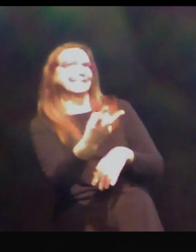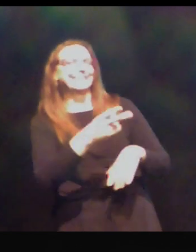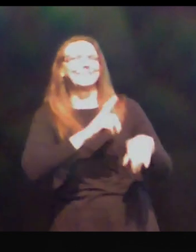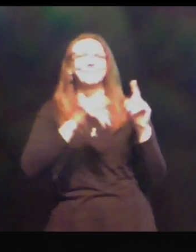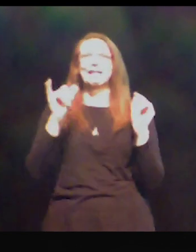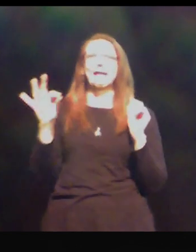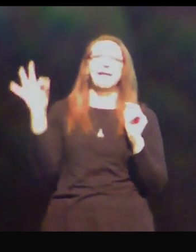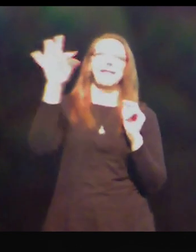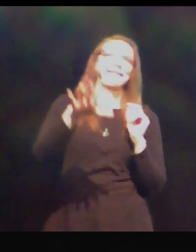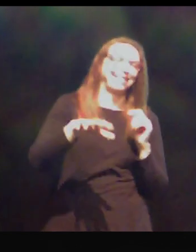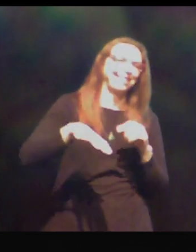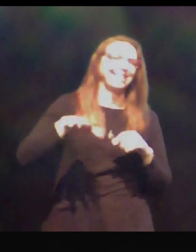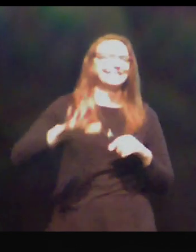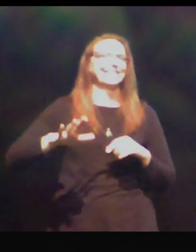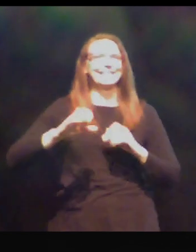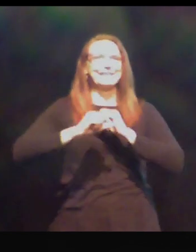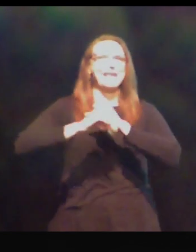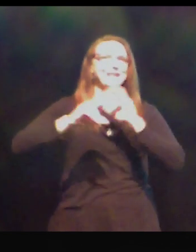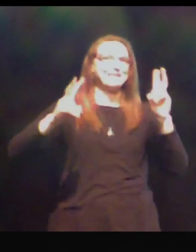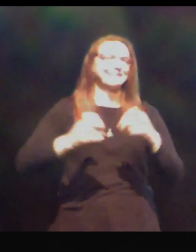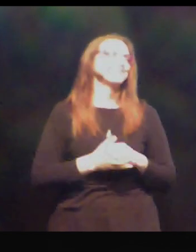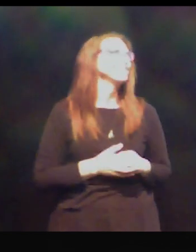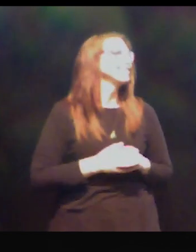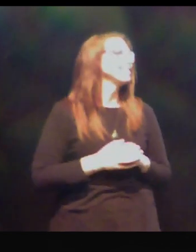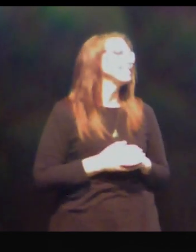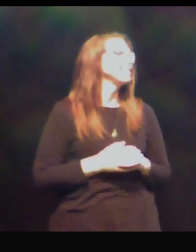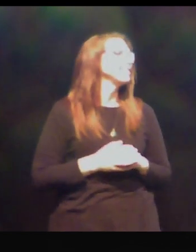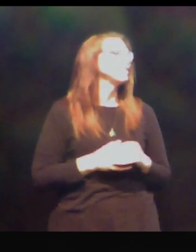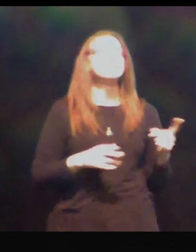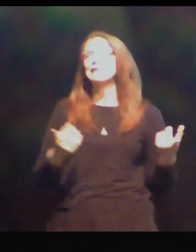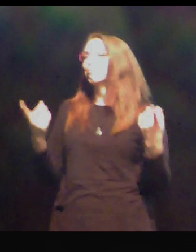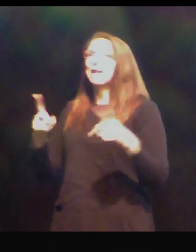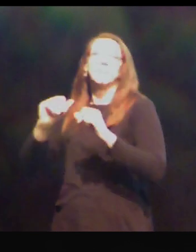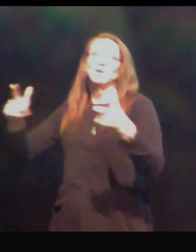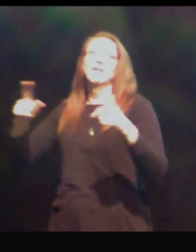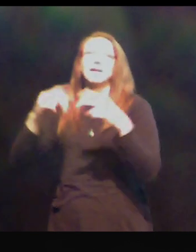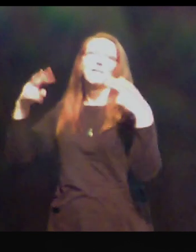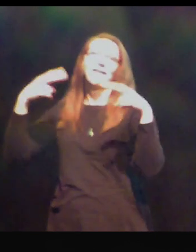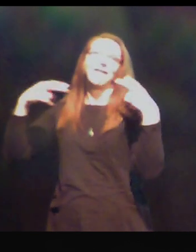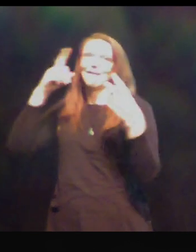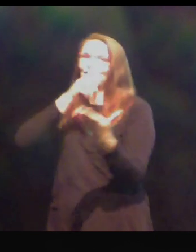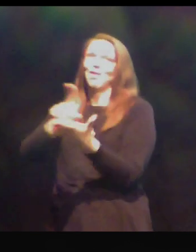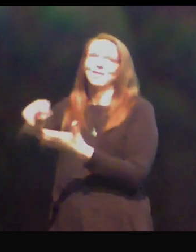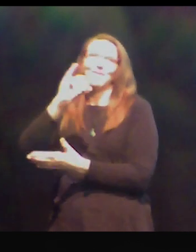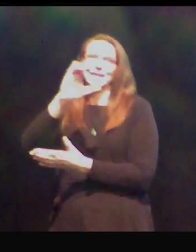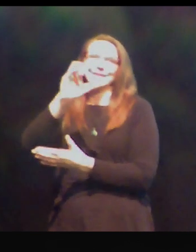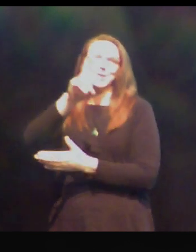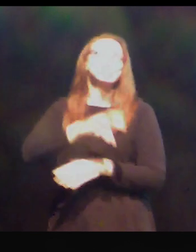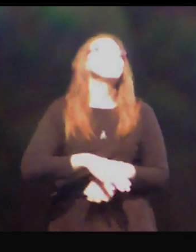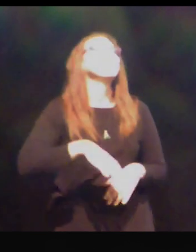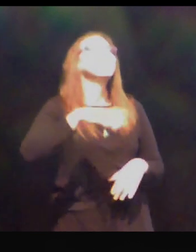that's the topic. Happens all the time. Folks, our next set